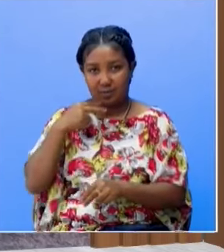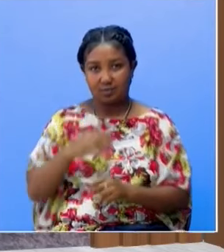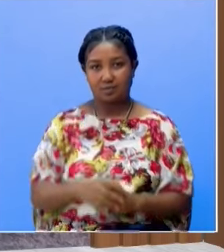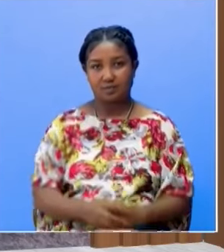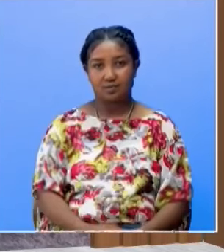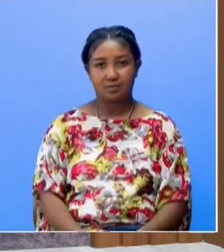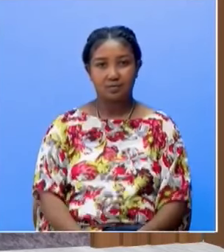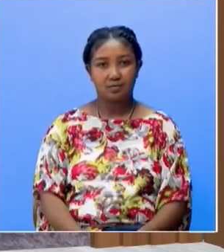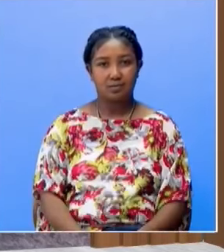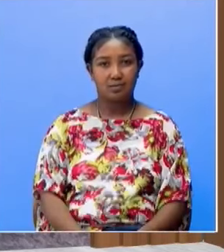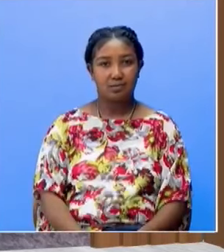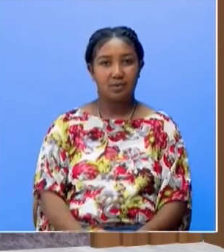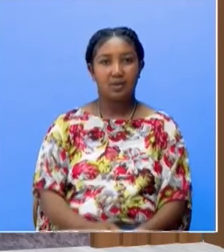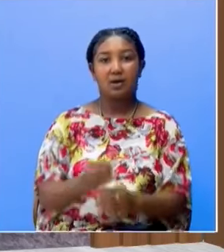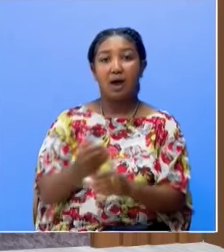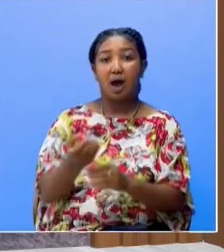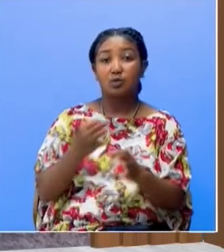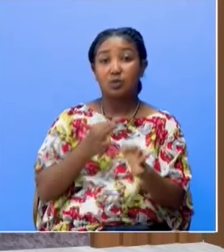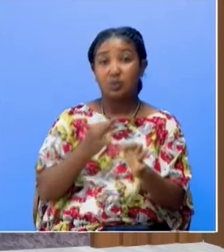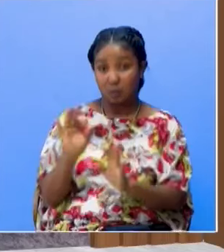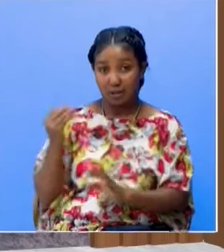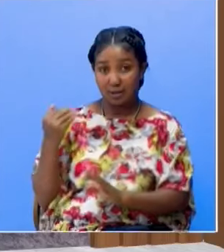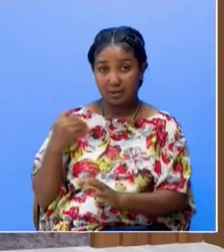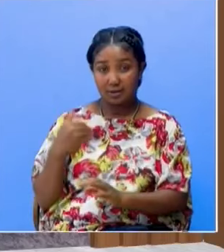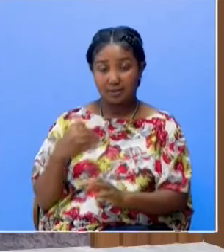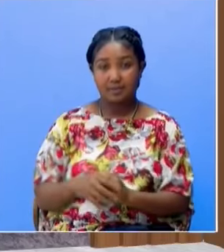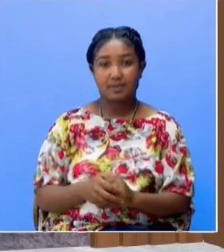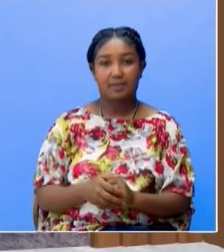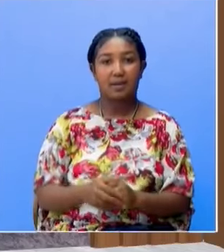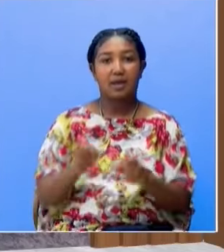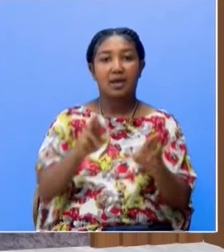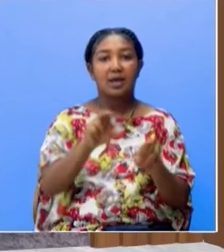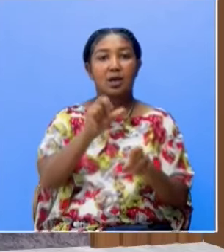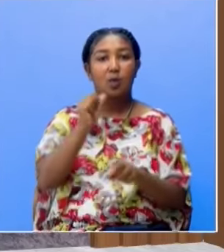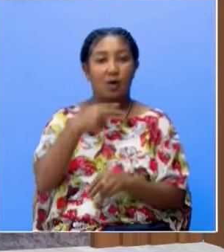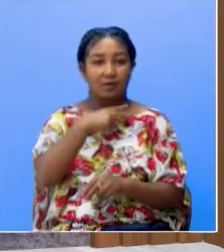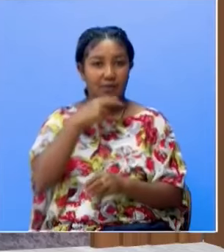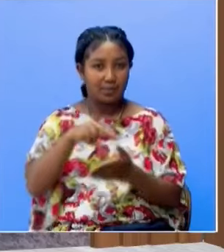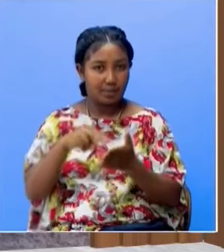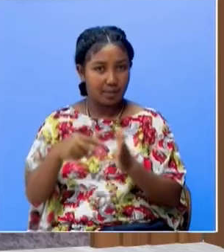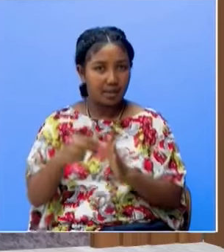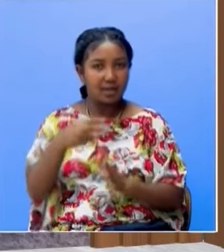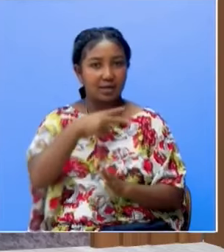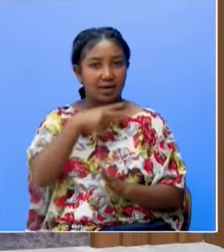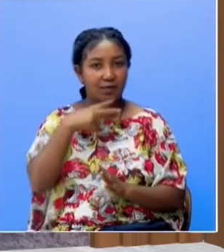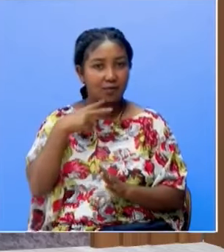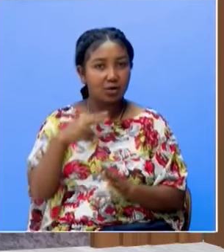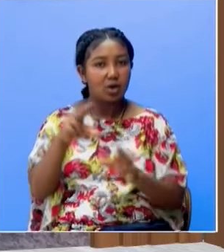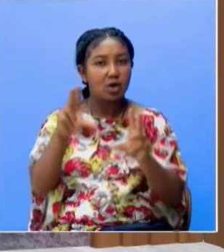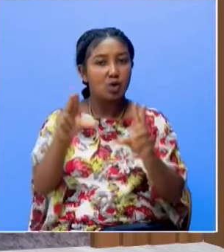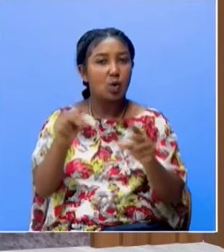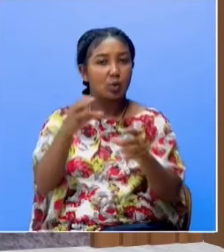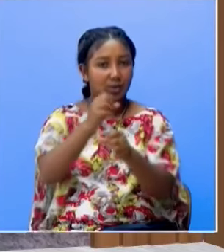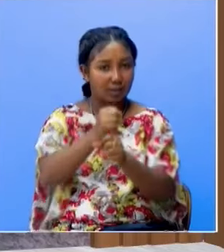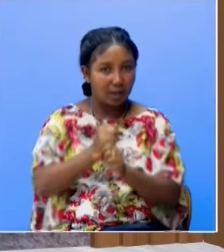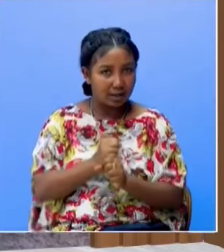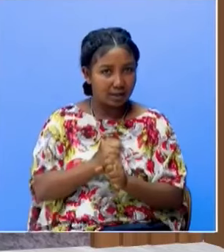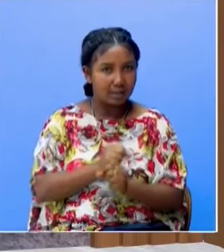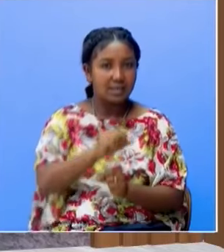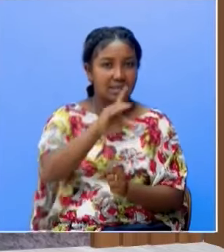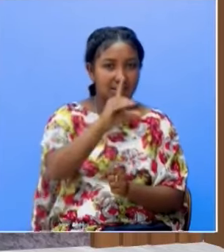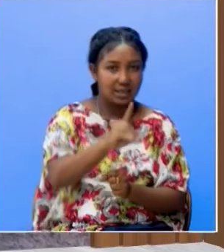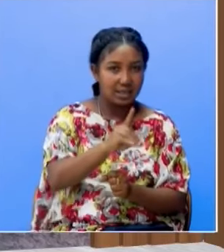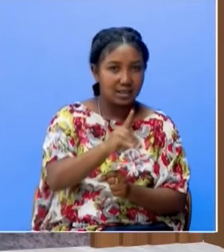verbs. As we said so far, irregular verb means the verb which cannot take